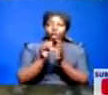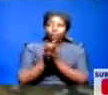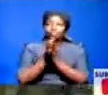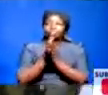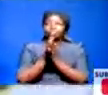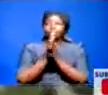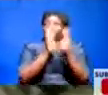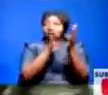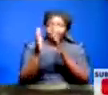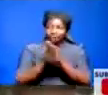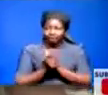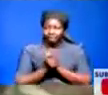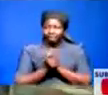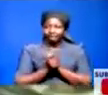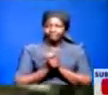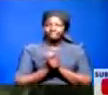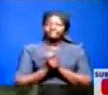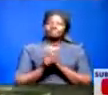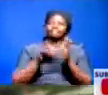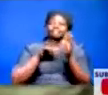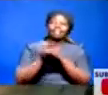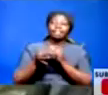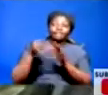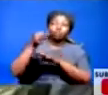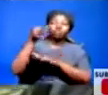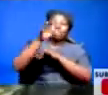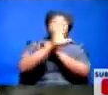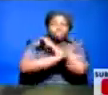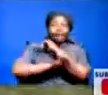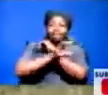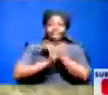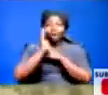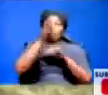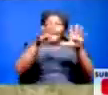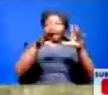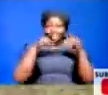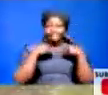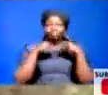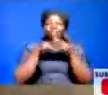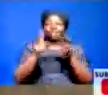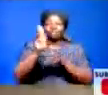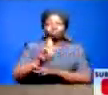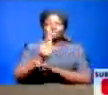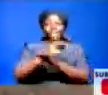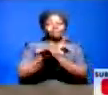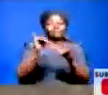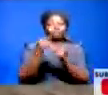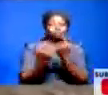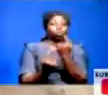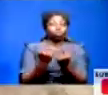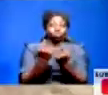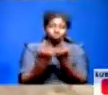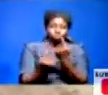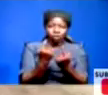Near future, the country will embrace the use of clean cooking stoves to protect the forest cover